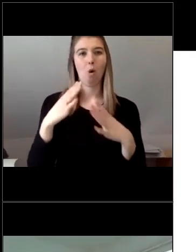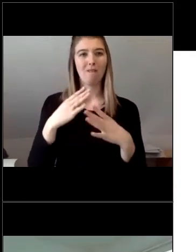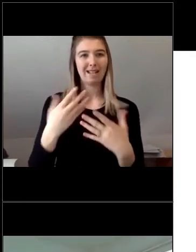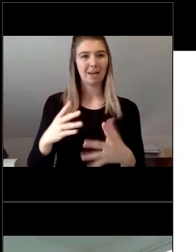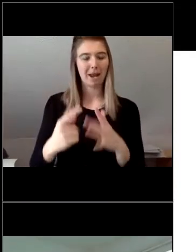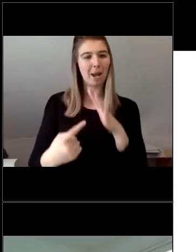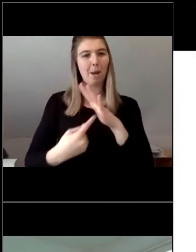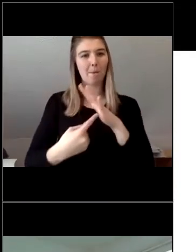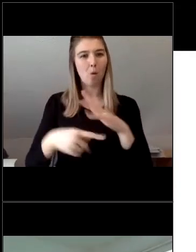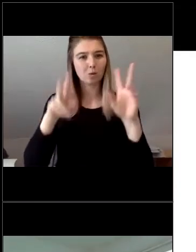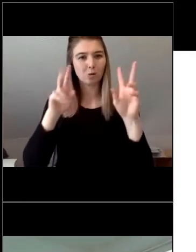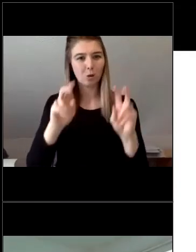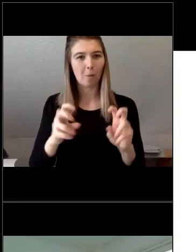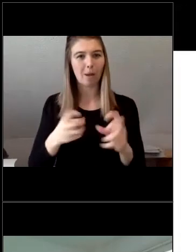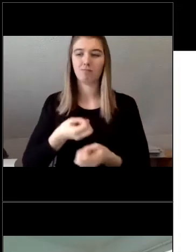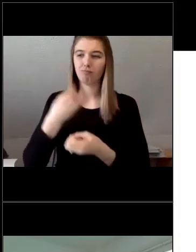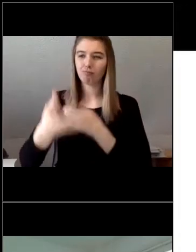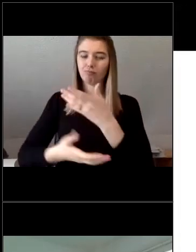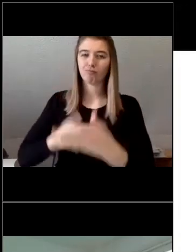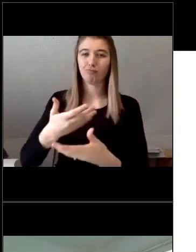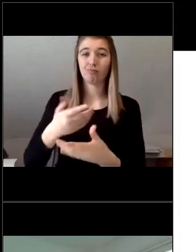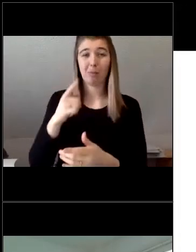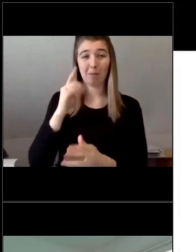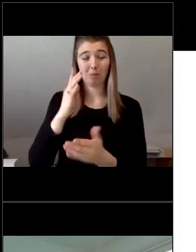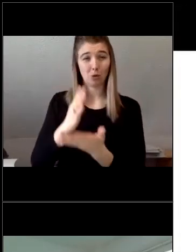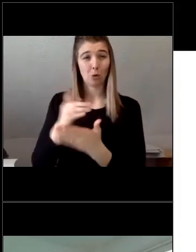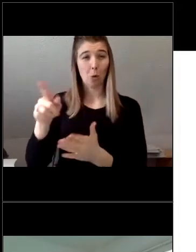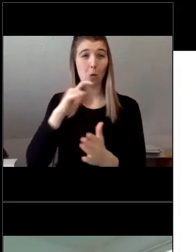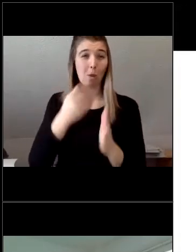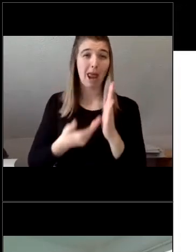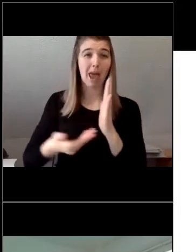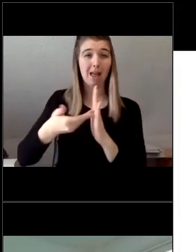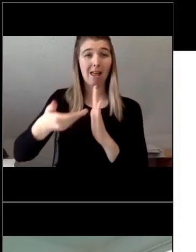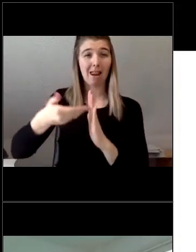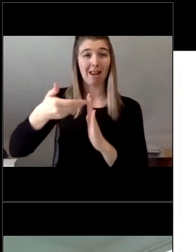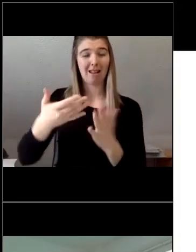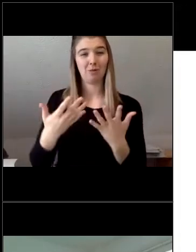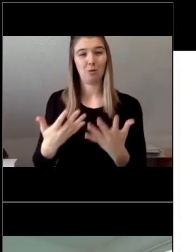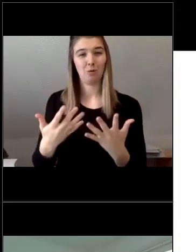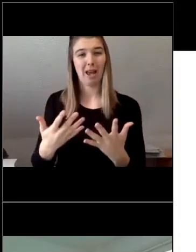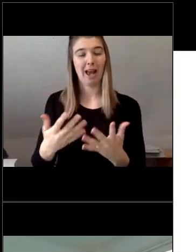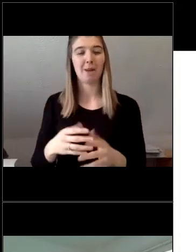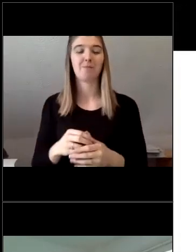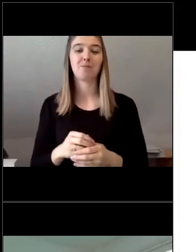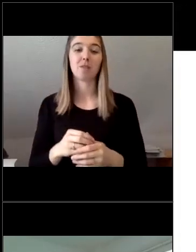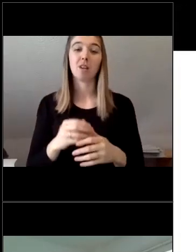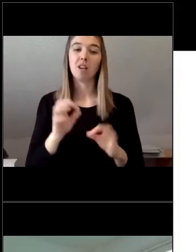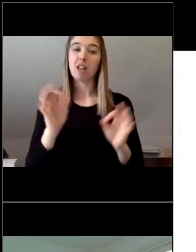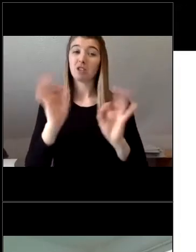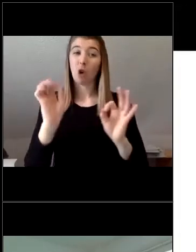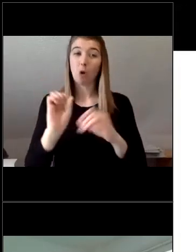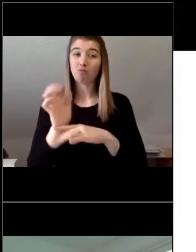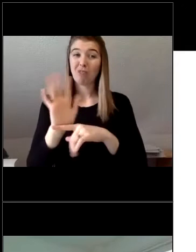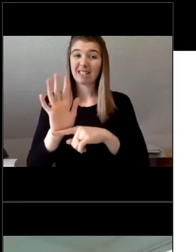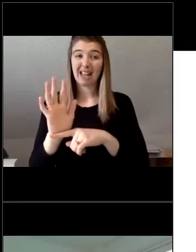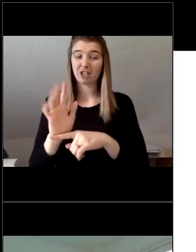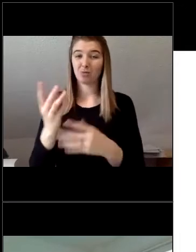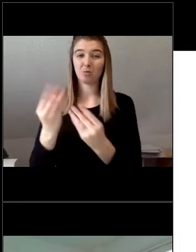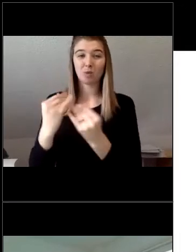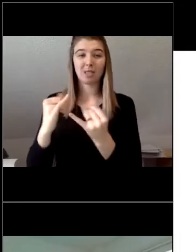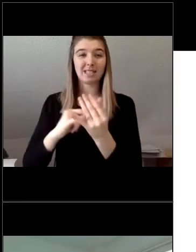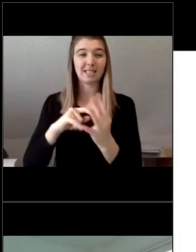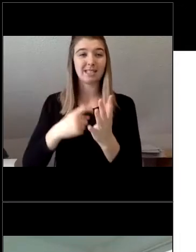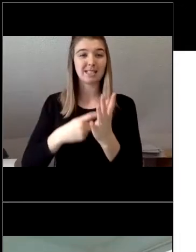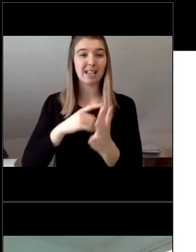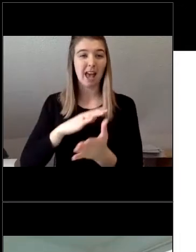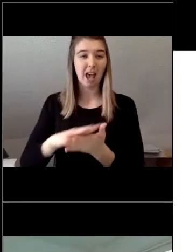that as well. So once again, no presentation, so those that need to can focus on Rachel Dance doing her BSL, but I will hand over to Sarah now and come